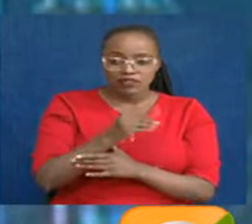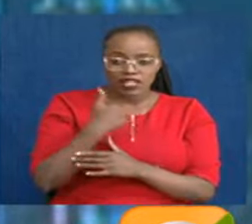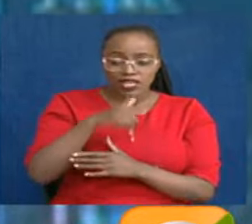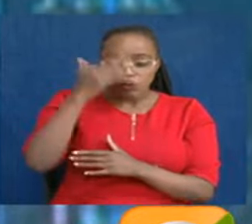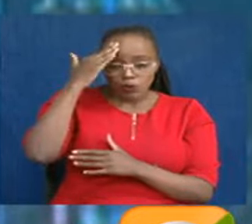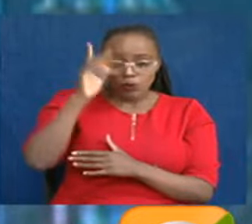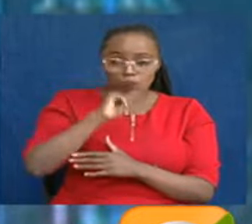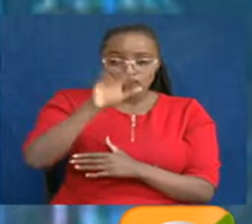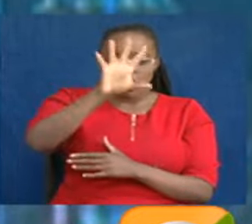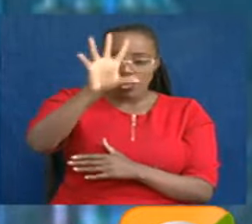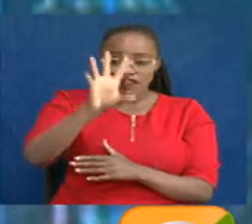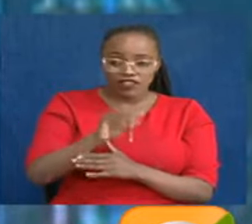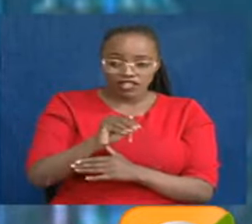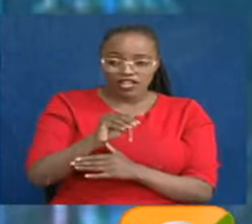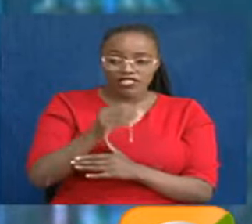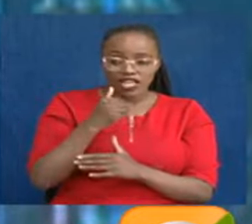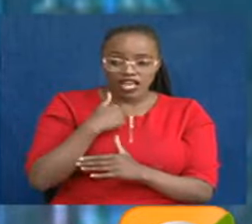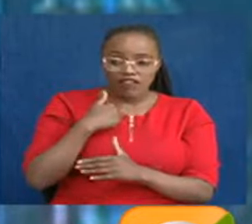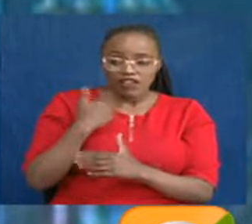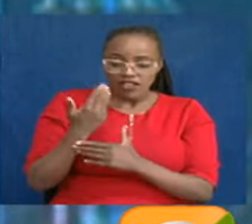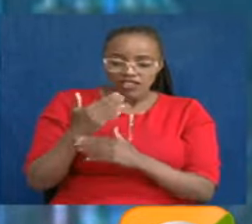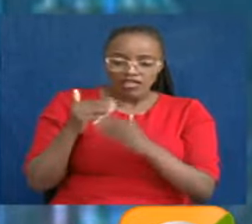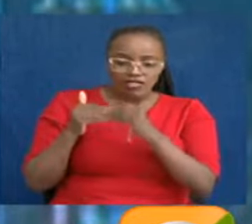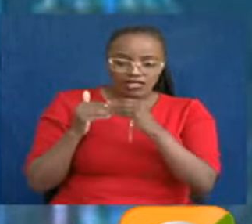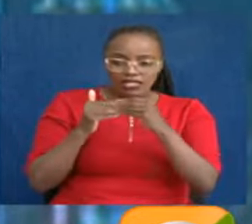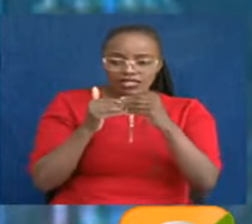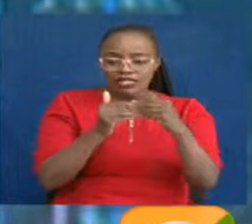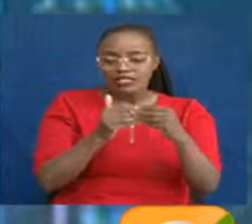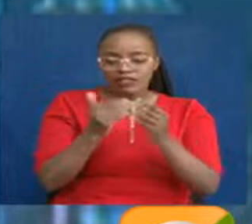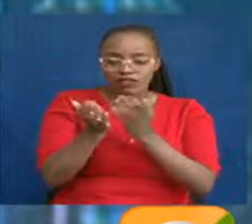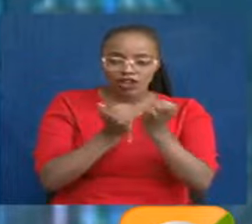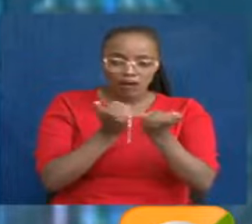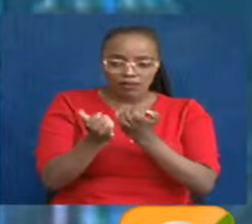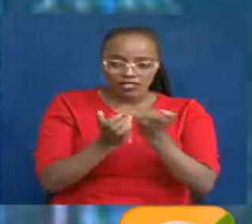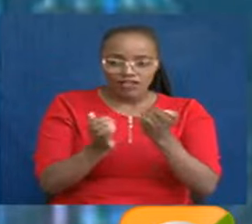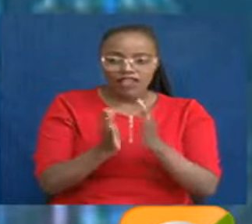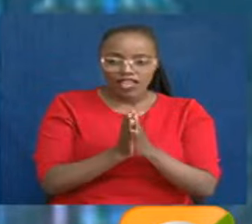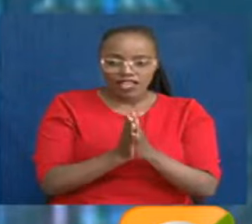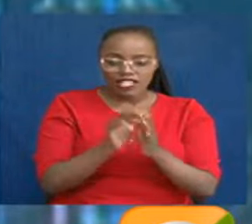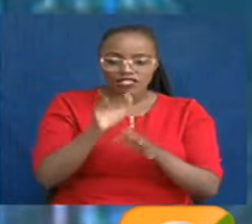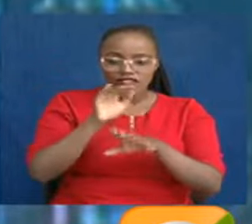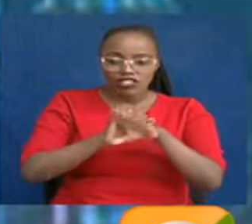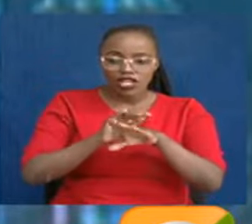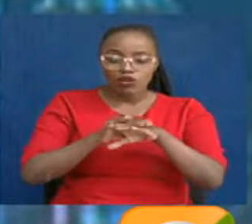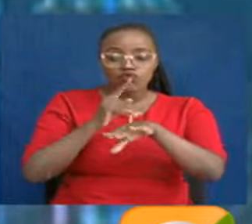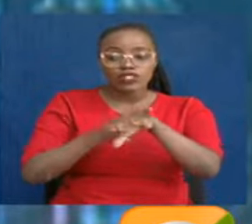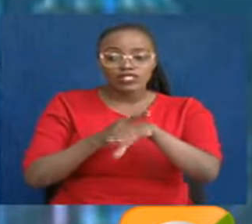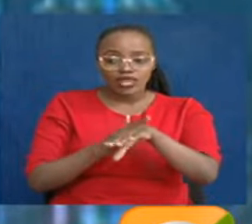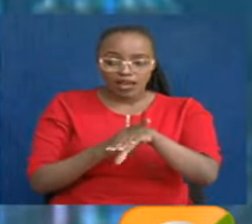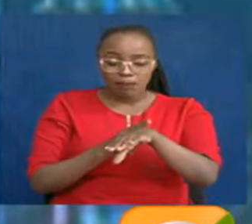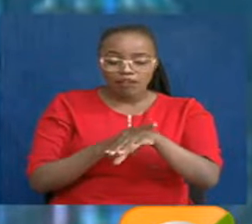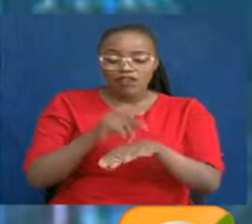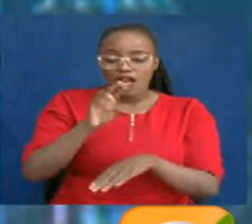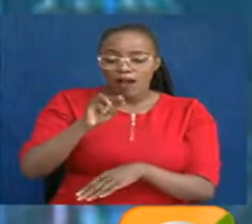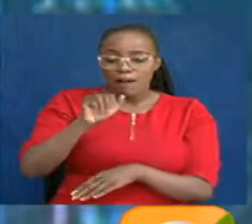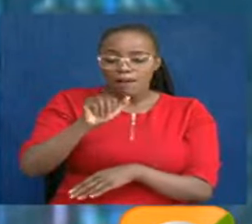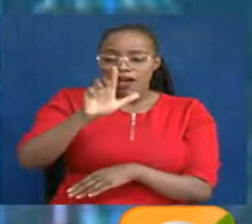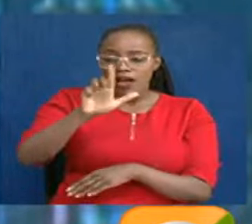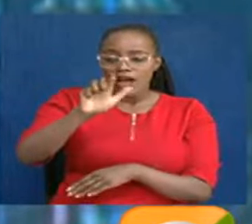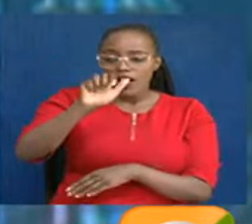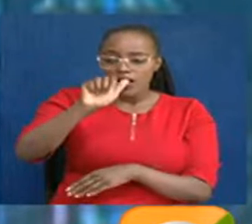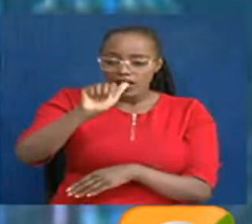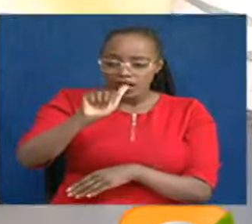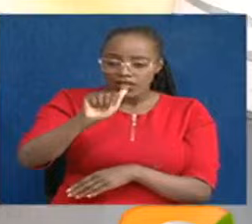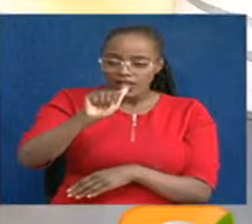that Africa is the next frontier of business, and it's a good time that the Malaysian business